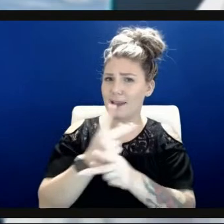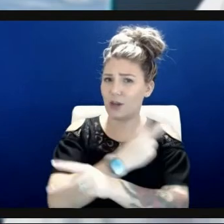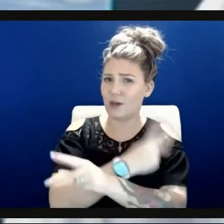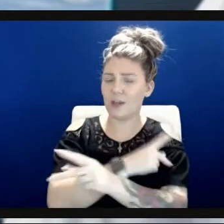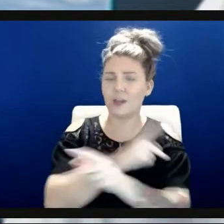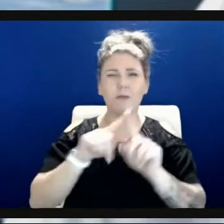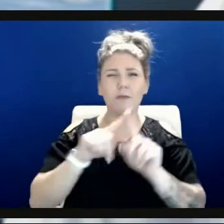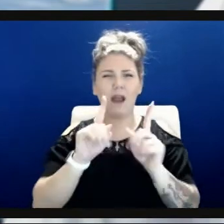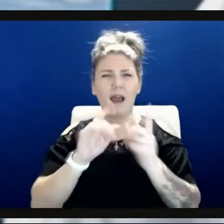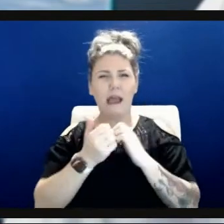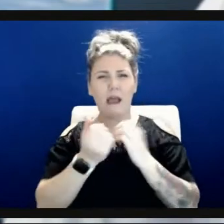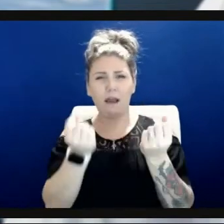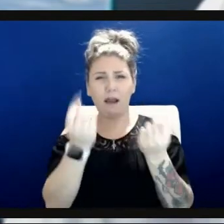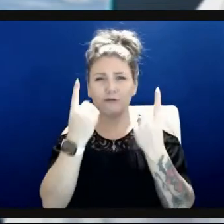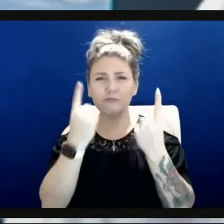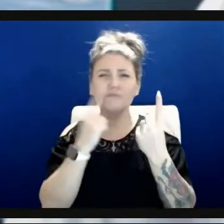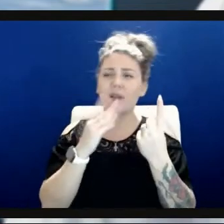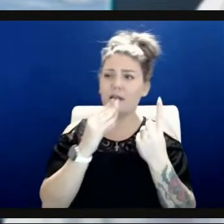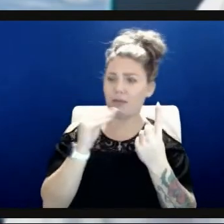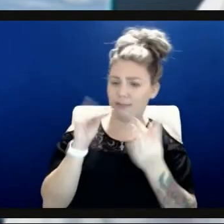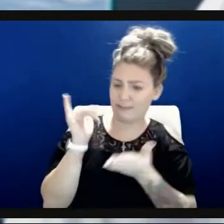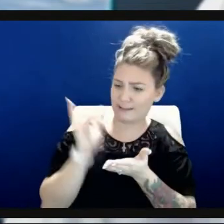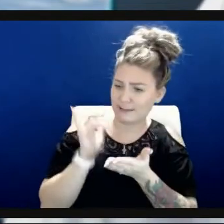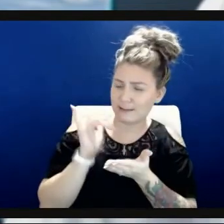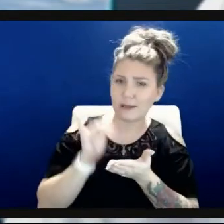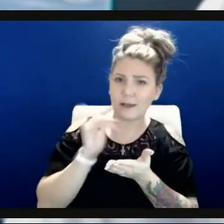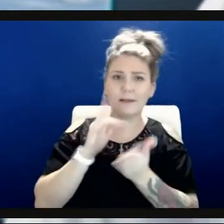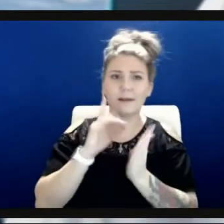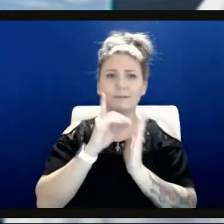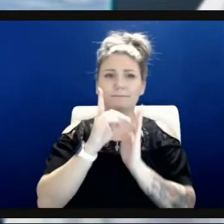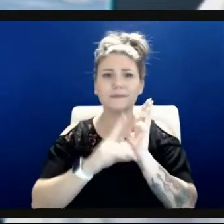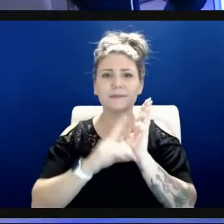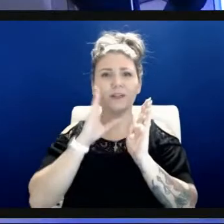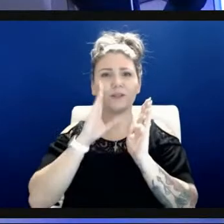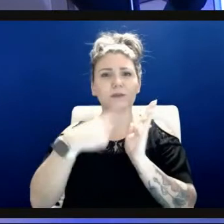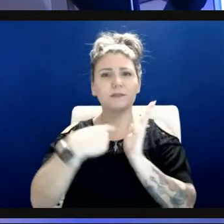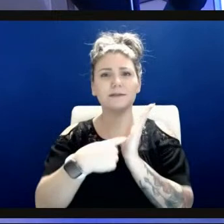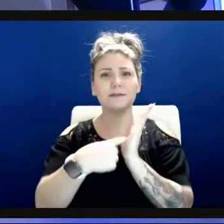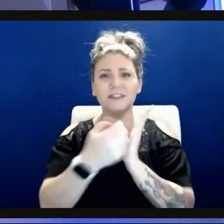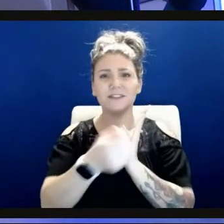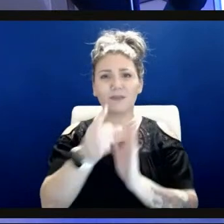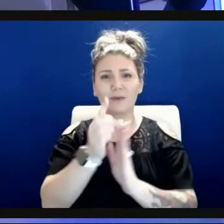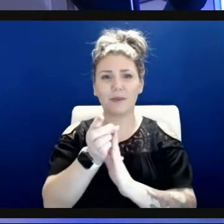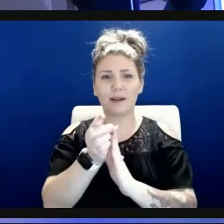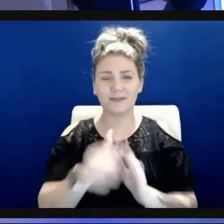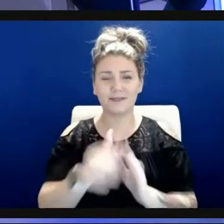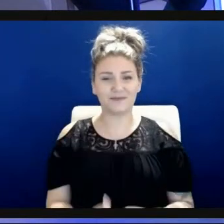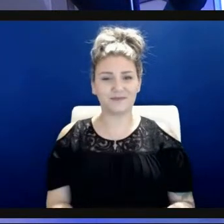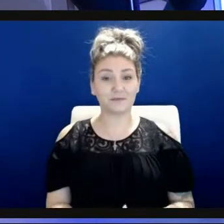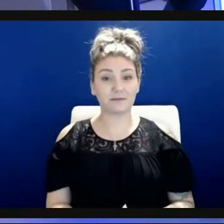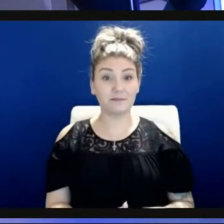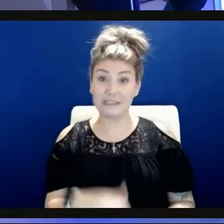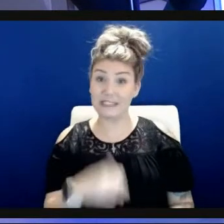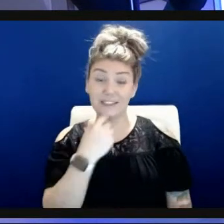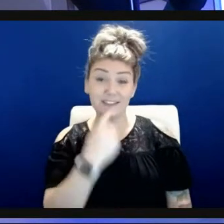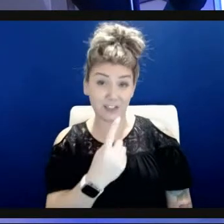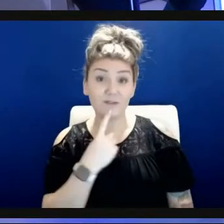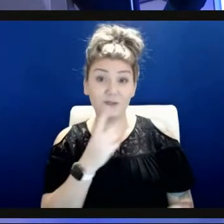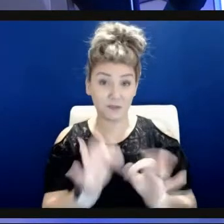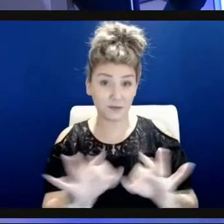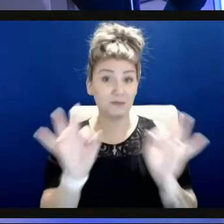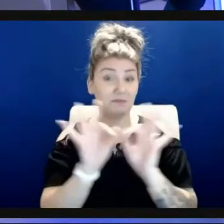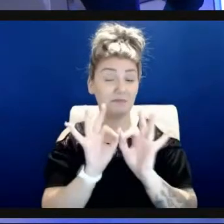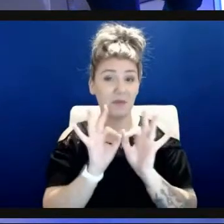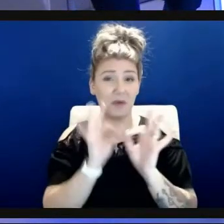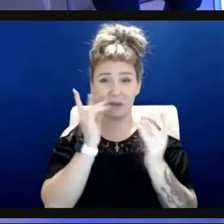studies and the designs and the things that we're going to talk about in the coming minutes. You know, I'll tell you, I think it is so important to think about that. You